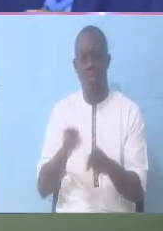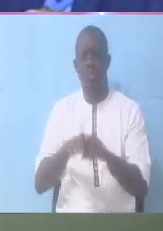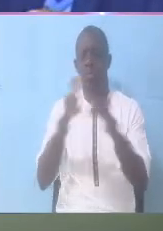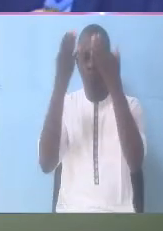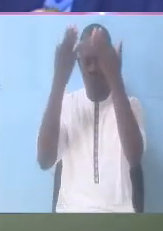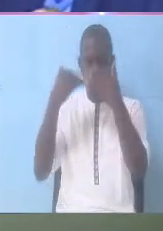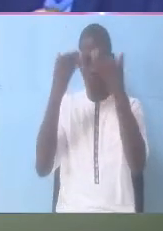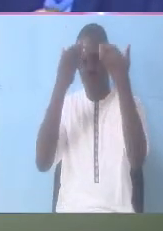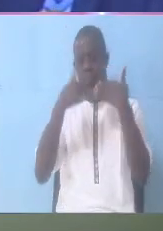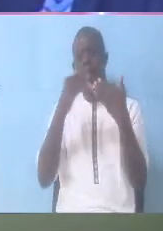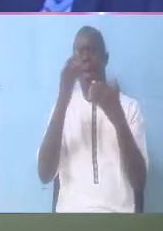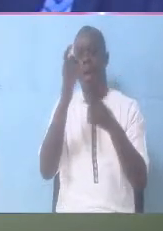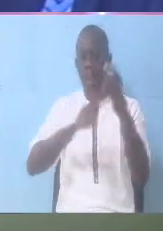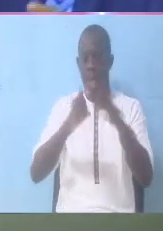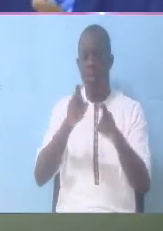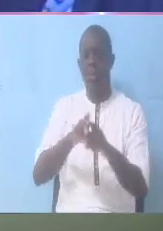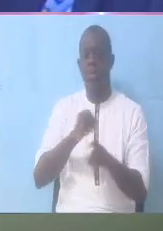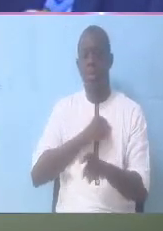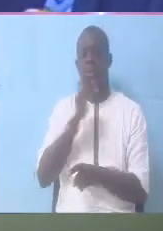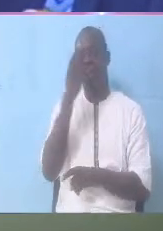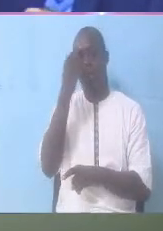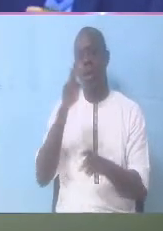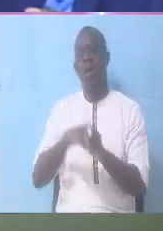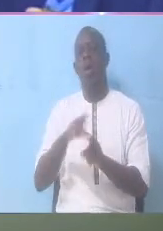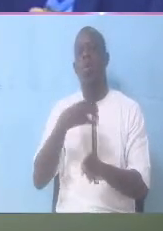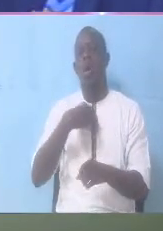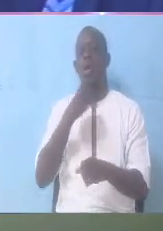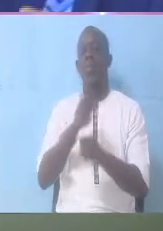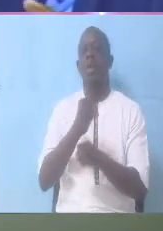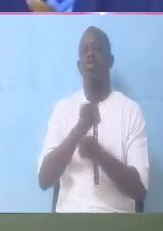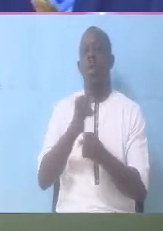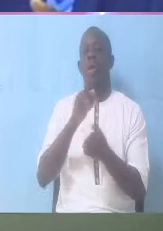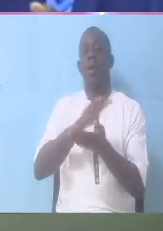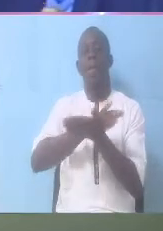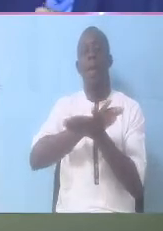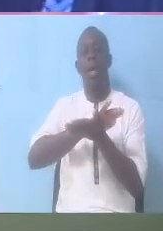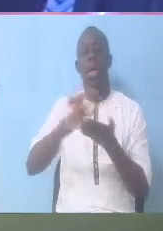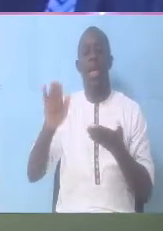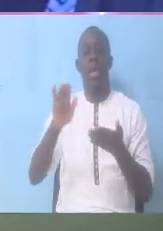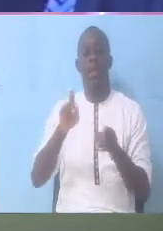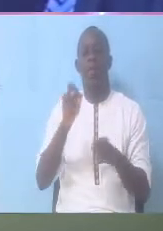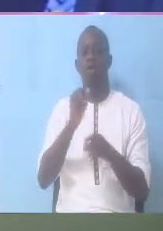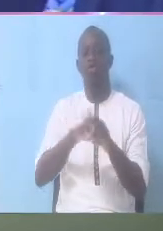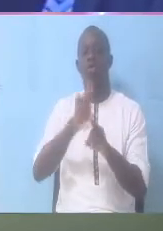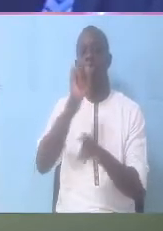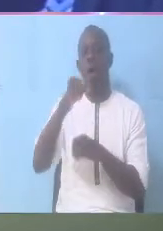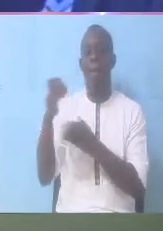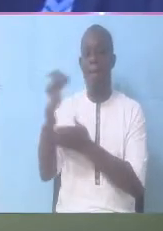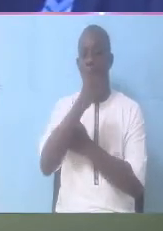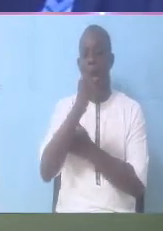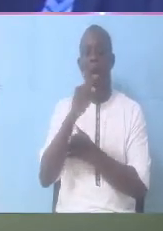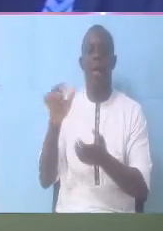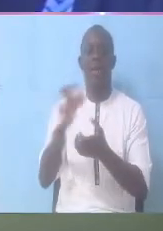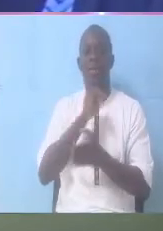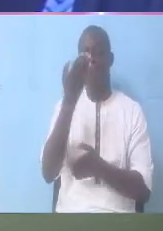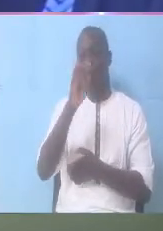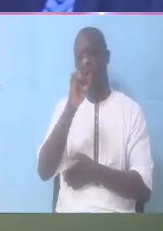They say that's cleansing up, like you know when your powers are being taken off from you, they shower you to cleanse you up.